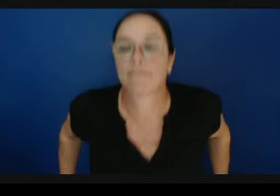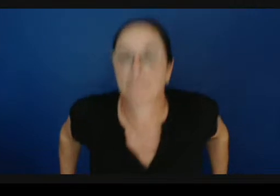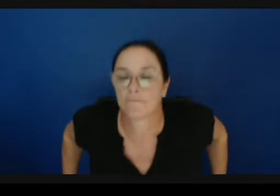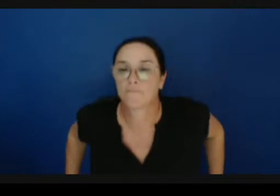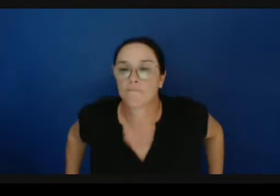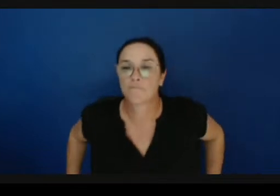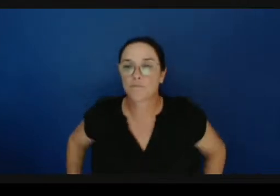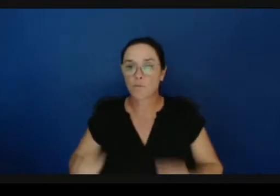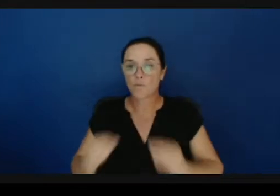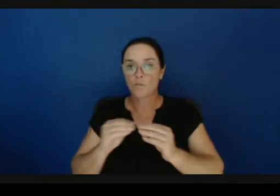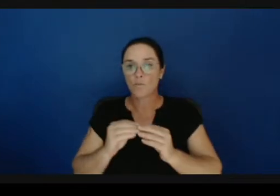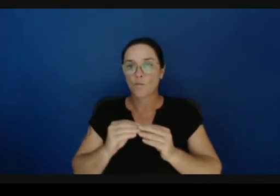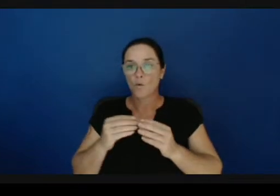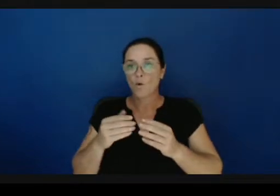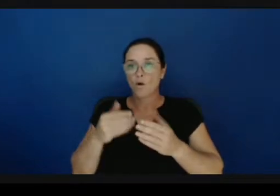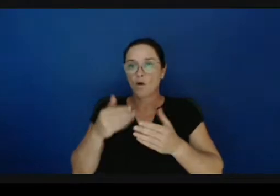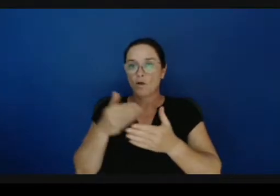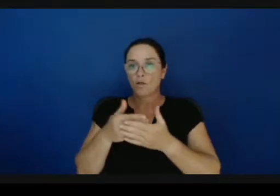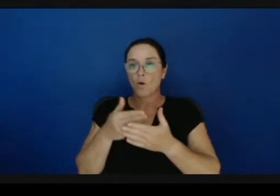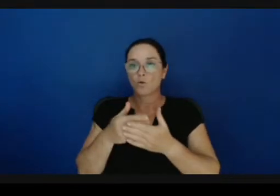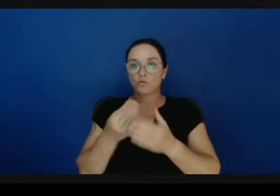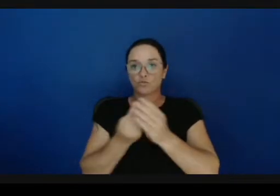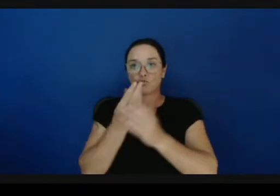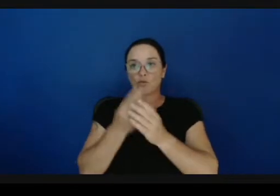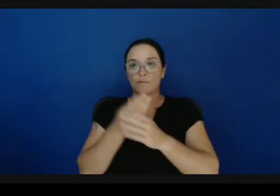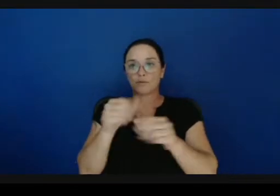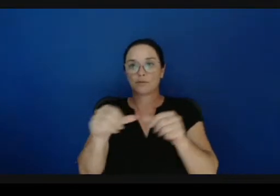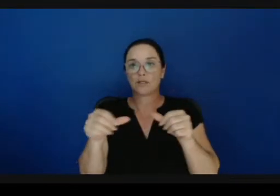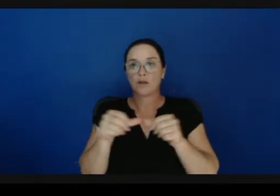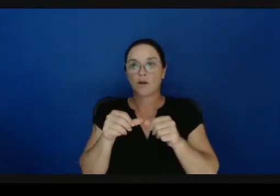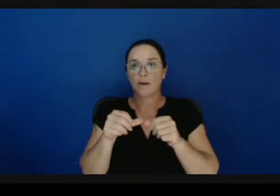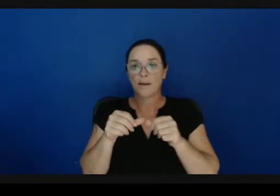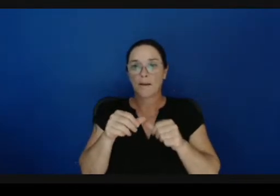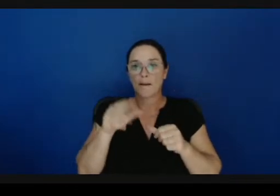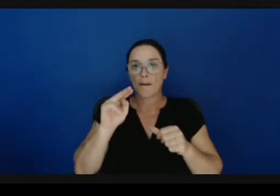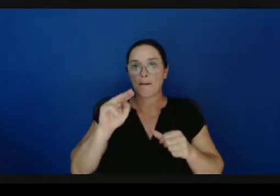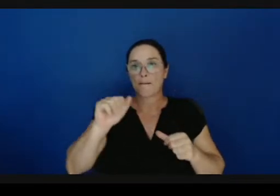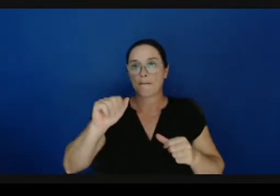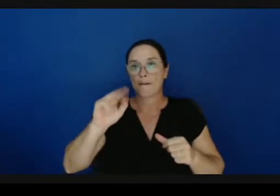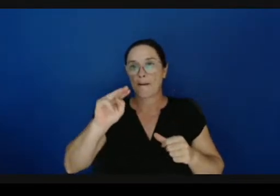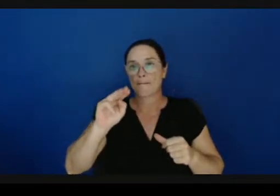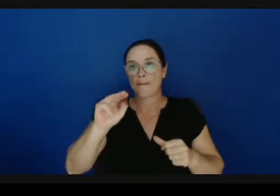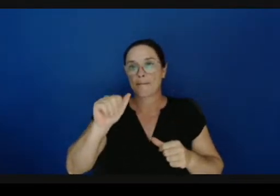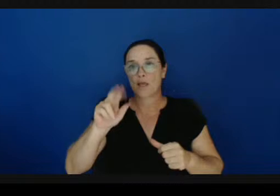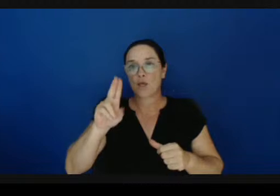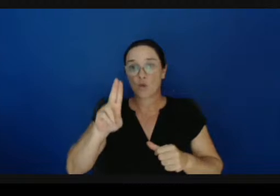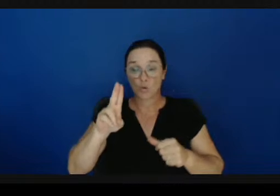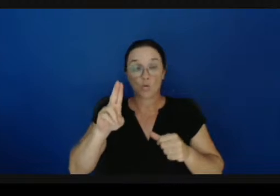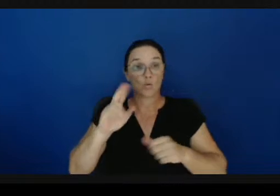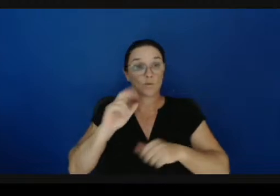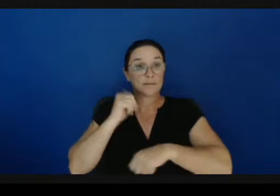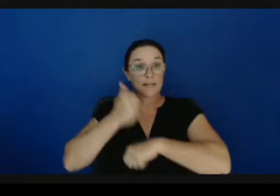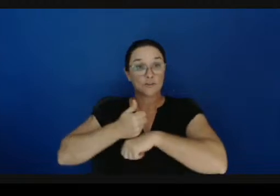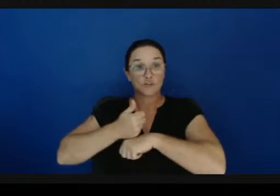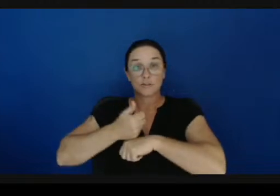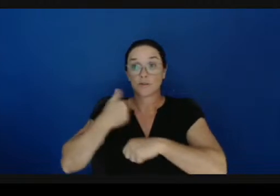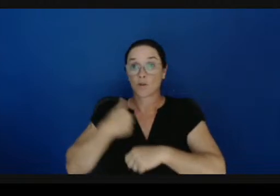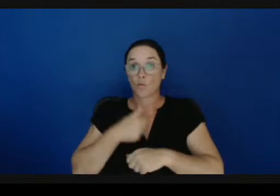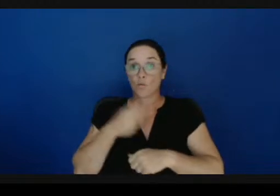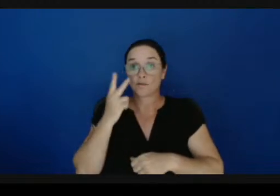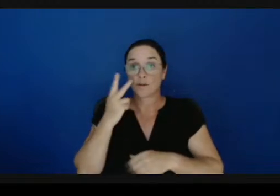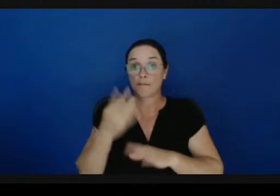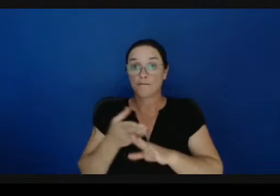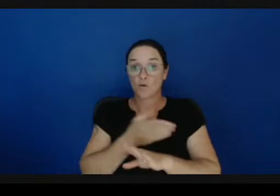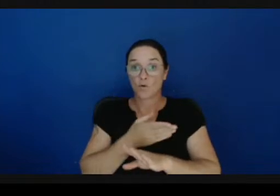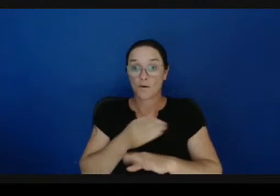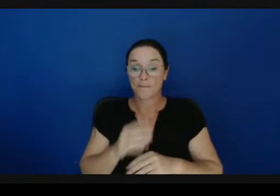site, just west of it by Mokūʻaweoweo, the MMAU station we've looked at before. And as